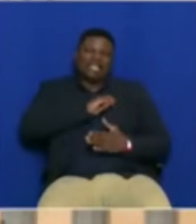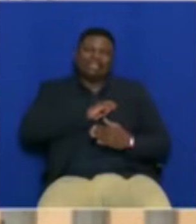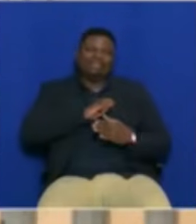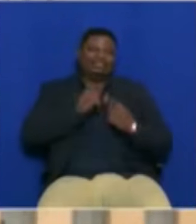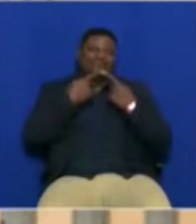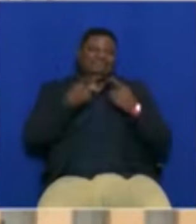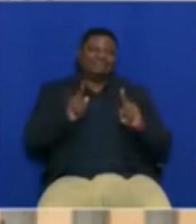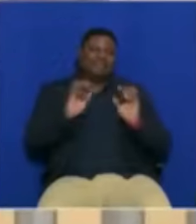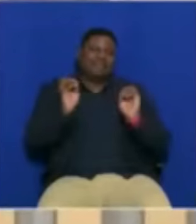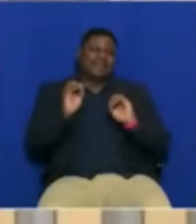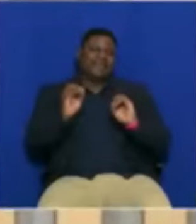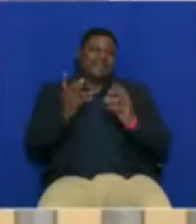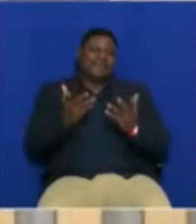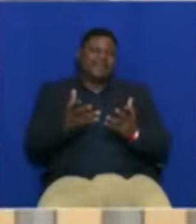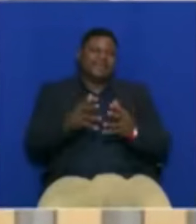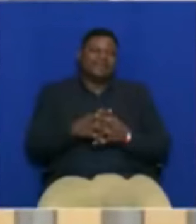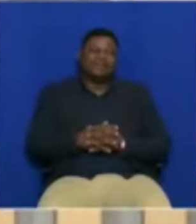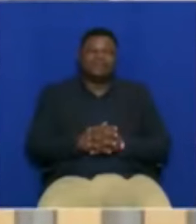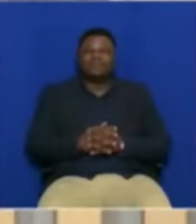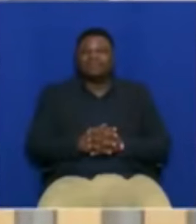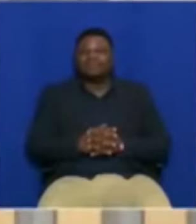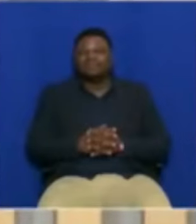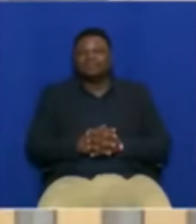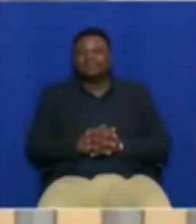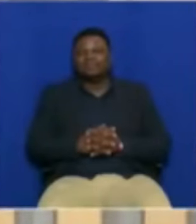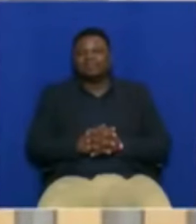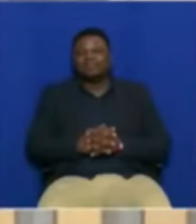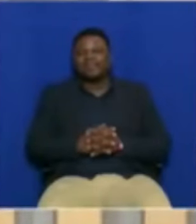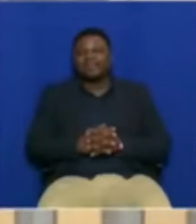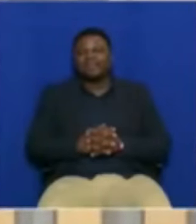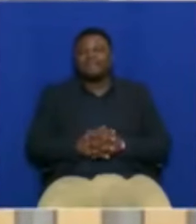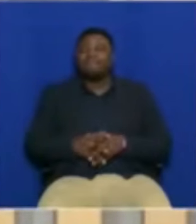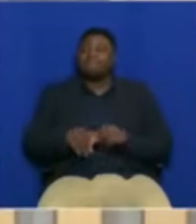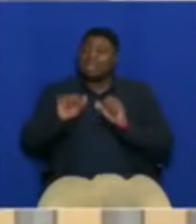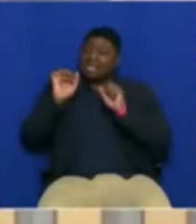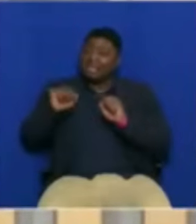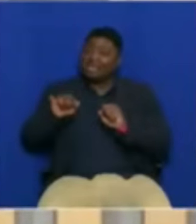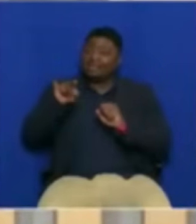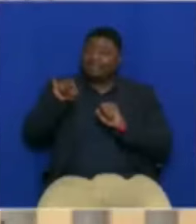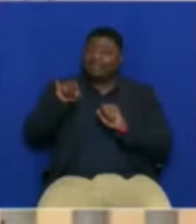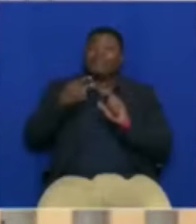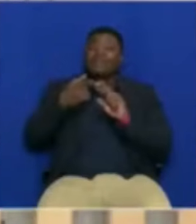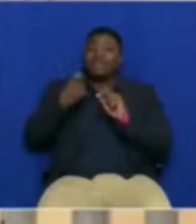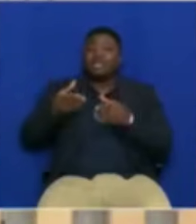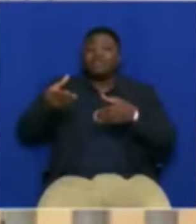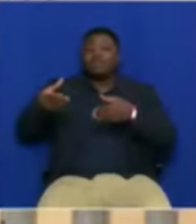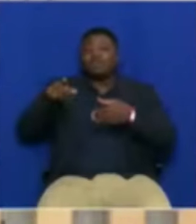It's an allegation at that time on the document. Okay, does it have facts, this document?